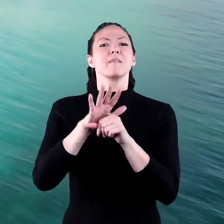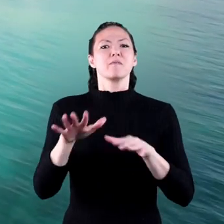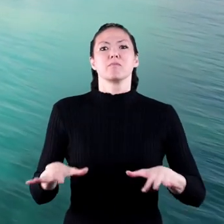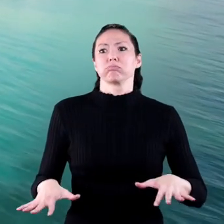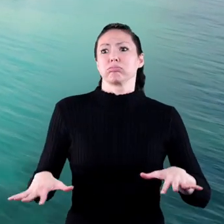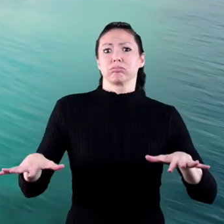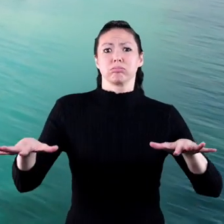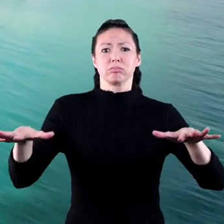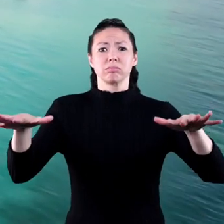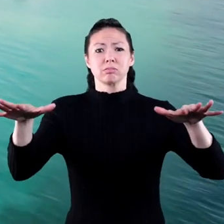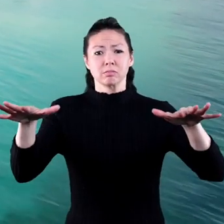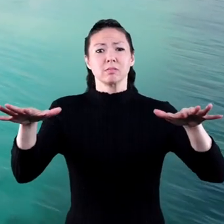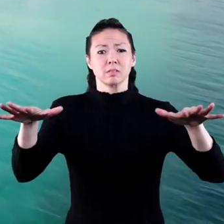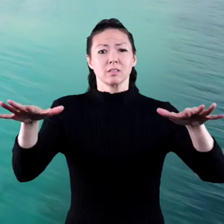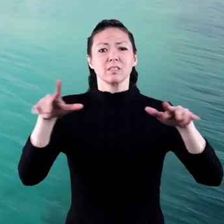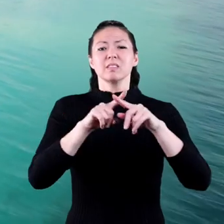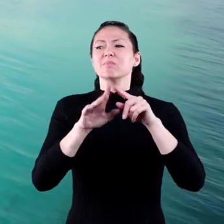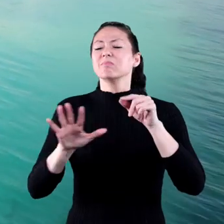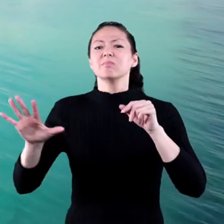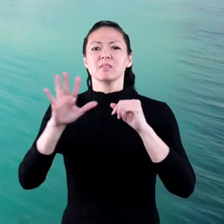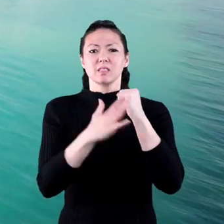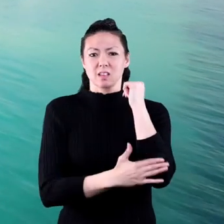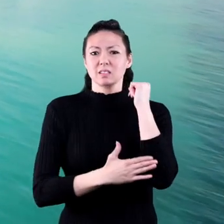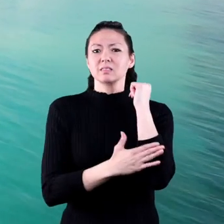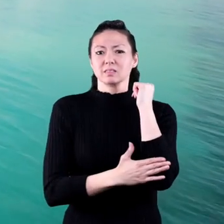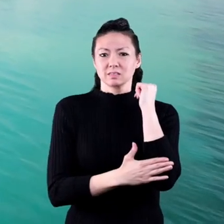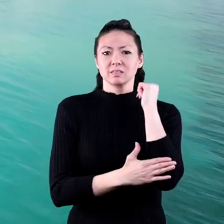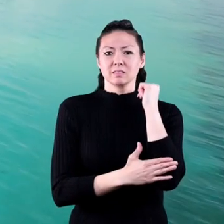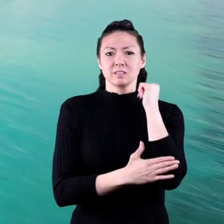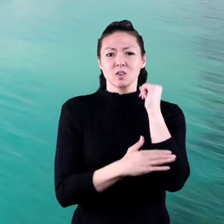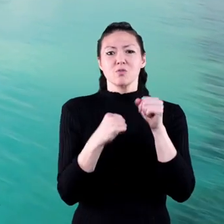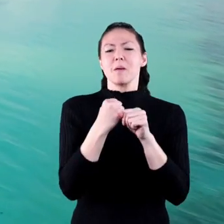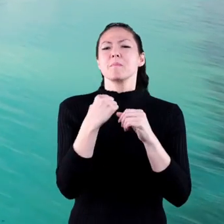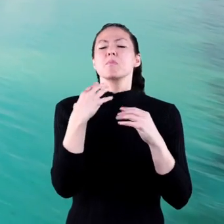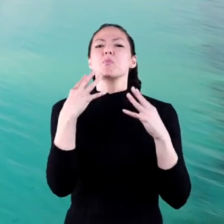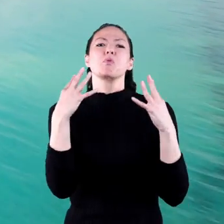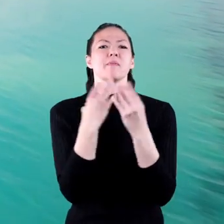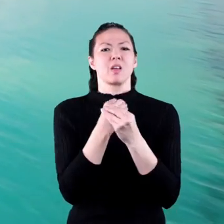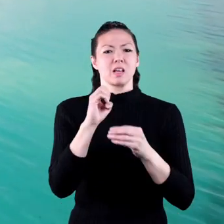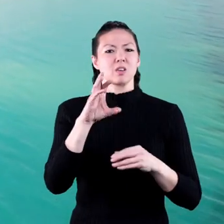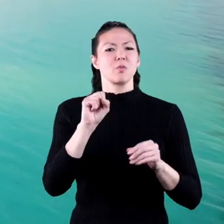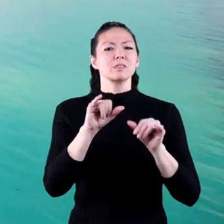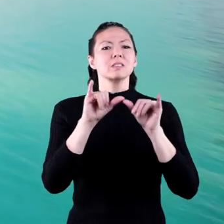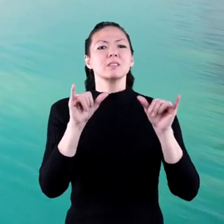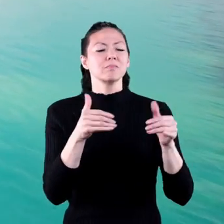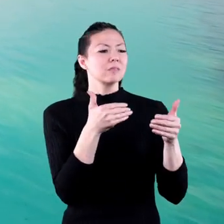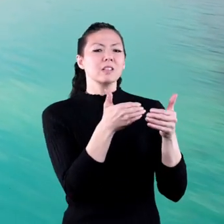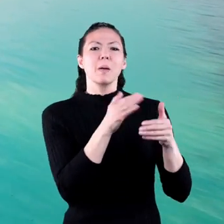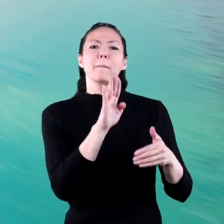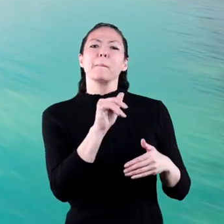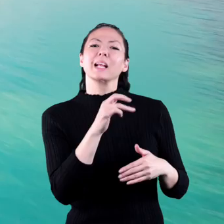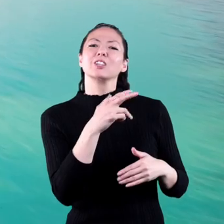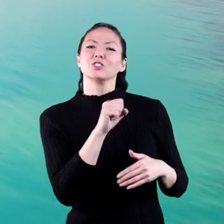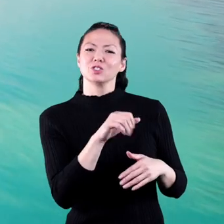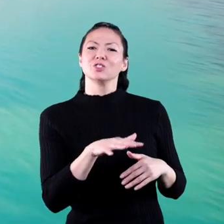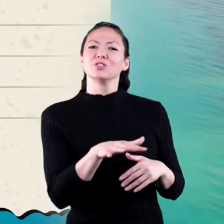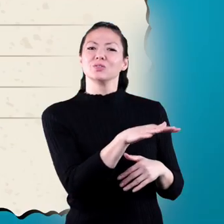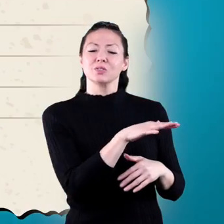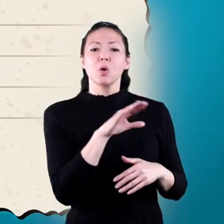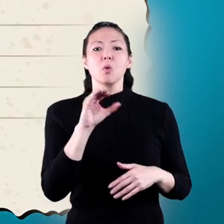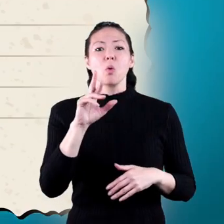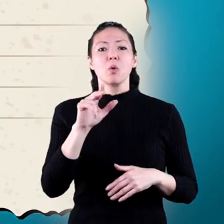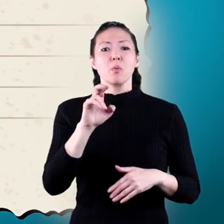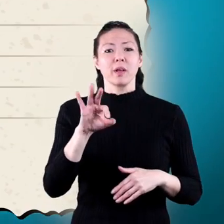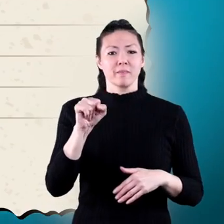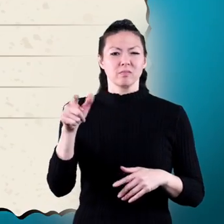that they flooded the edges of some of our continents and islands and created these beautiful ecosystems near the beaches.